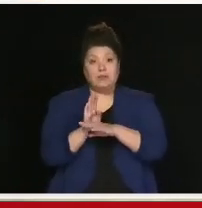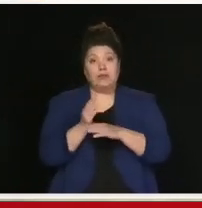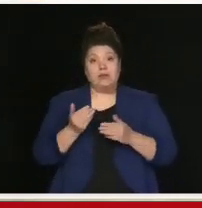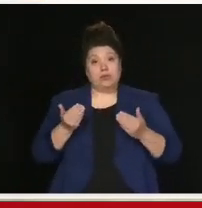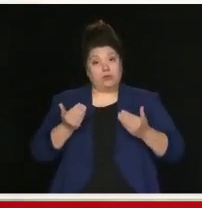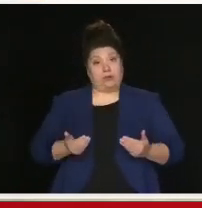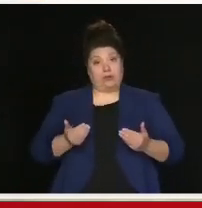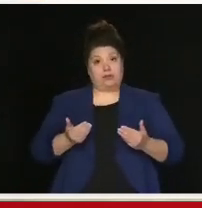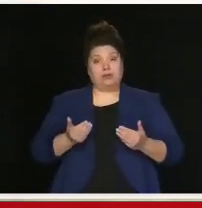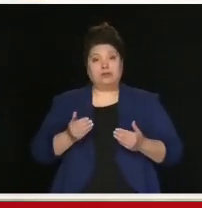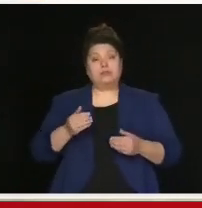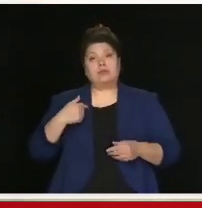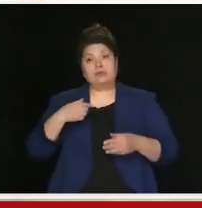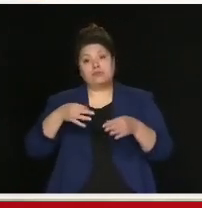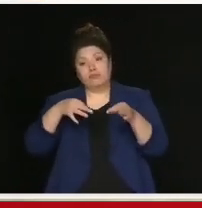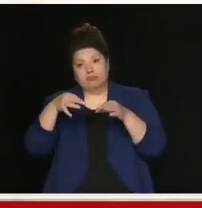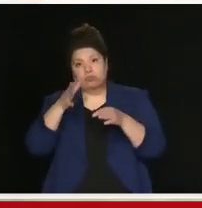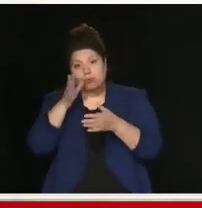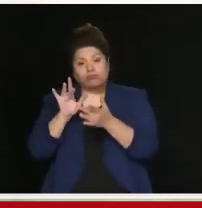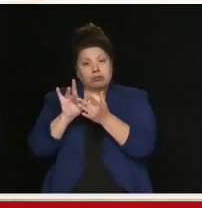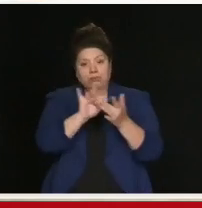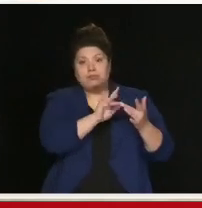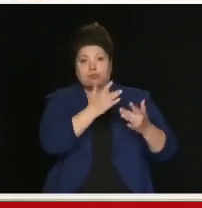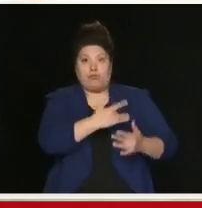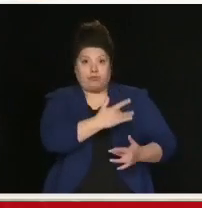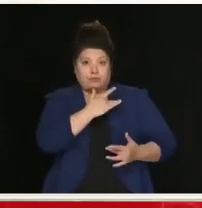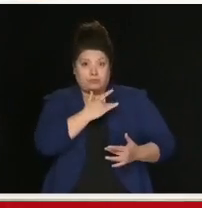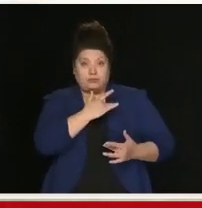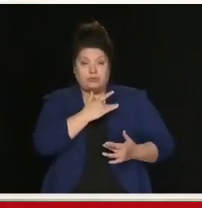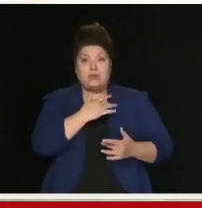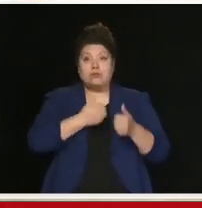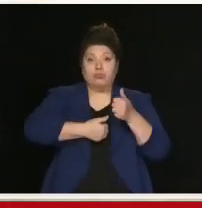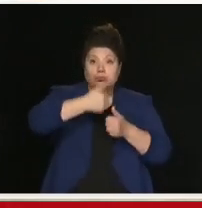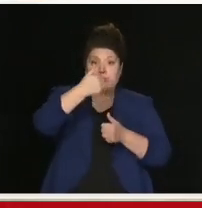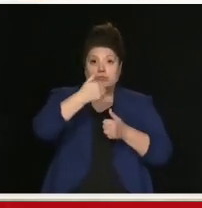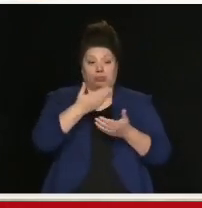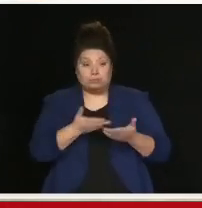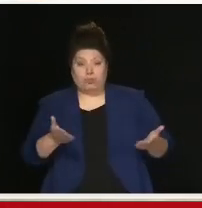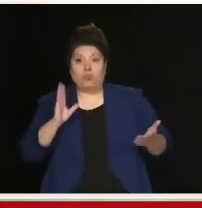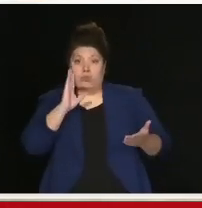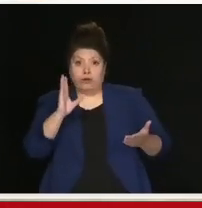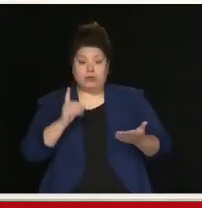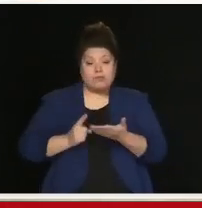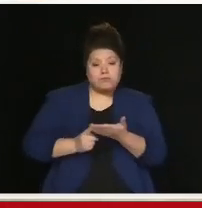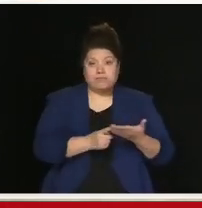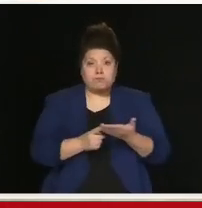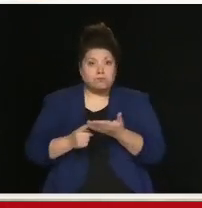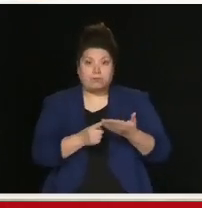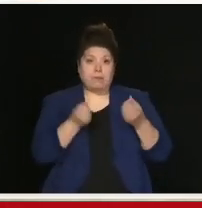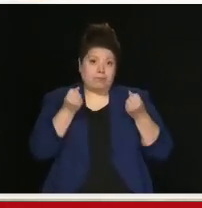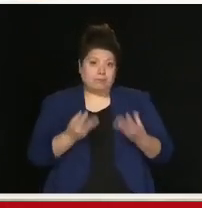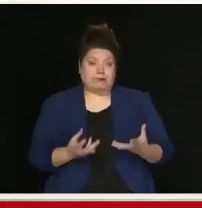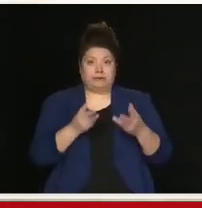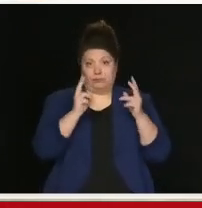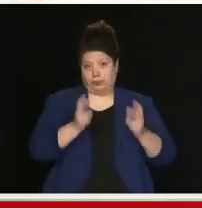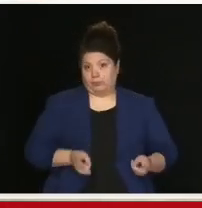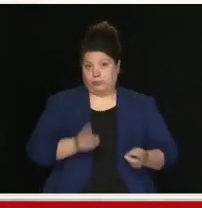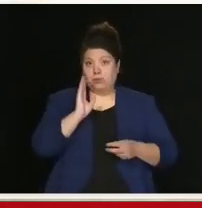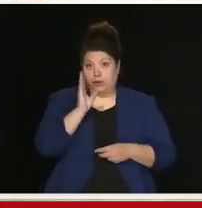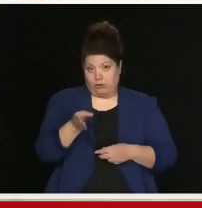talk with the provincial premiers and territorial premiers, and we have many things on the menu. We will continue